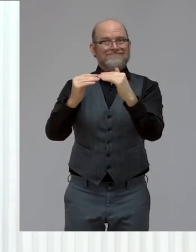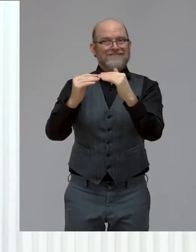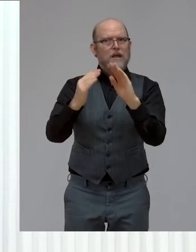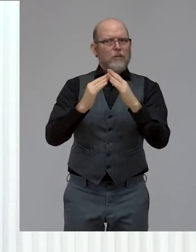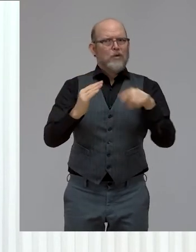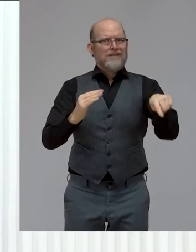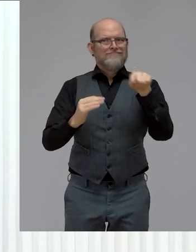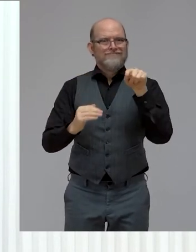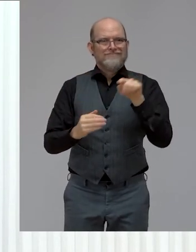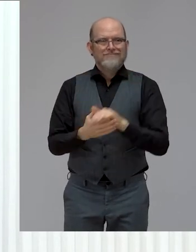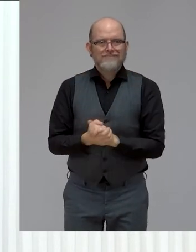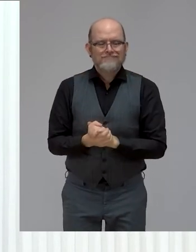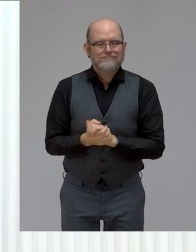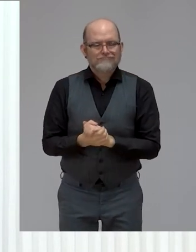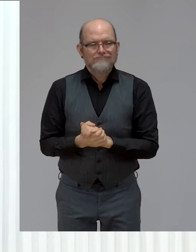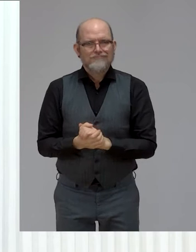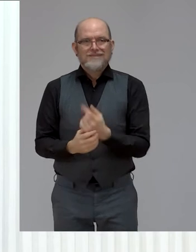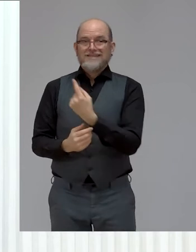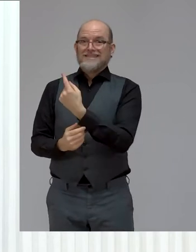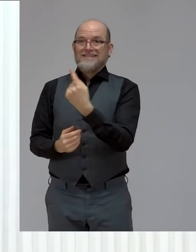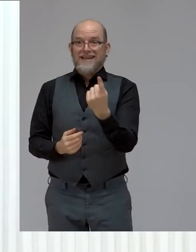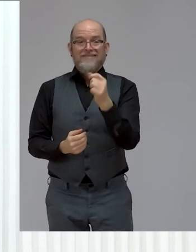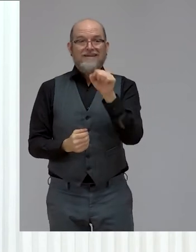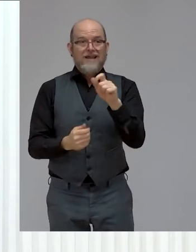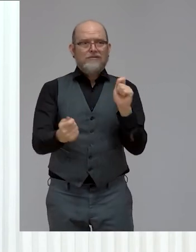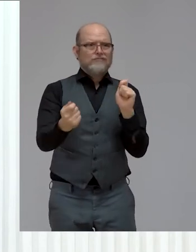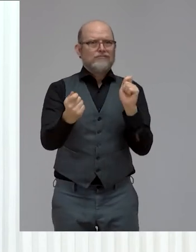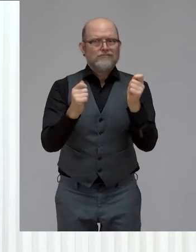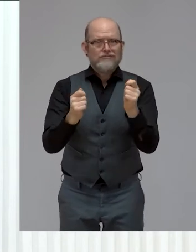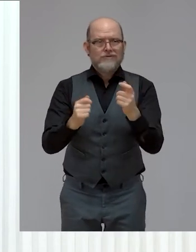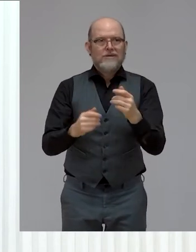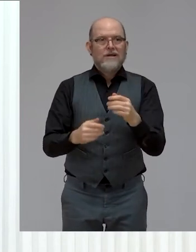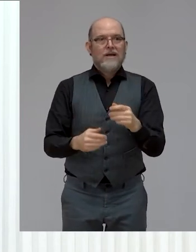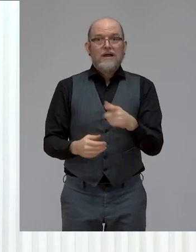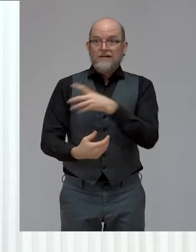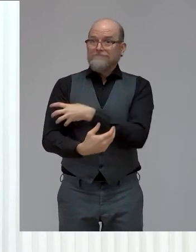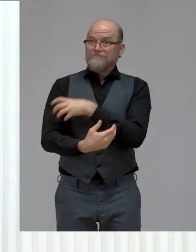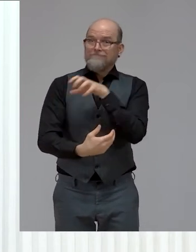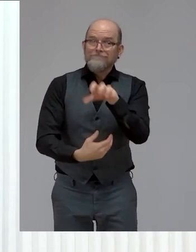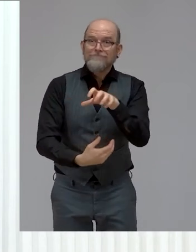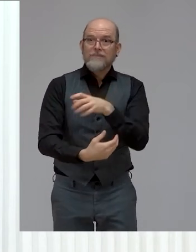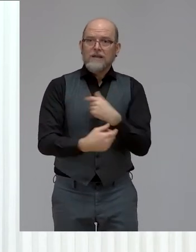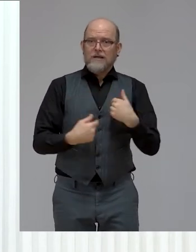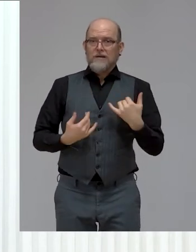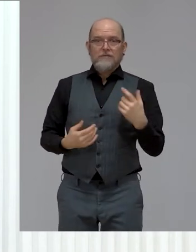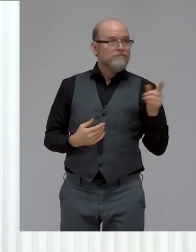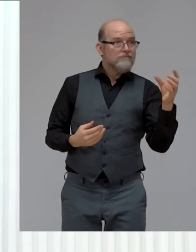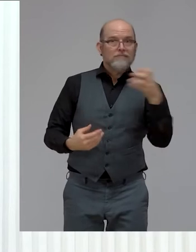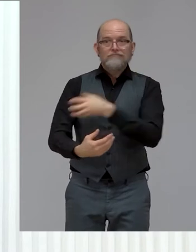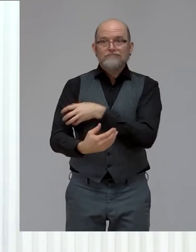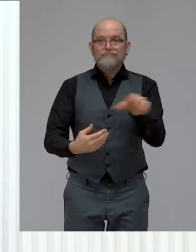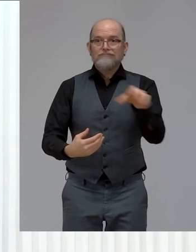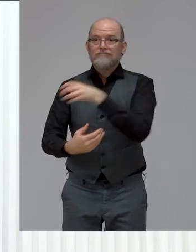you who are the change makers and it is you who are the power. Let us seize the opportunities together